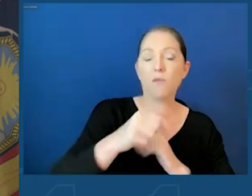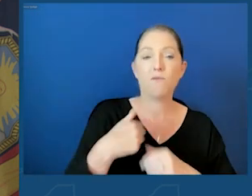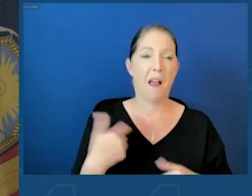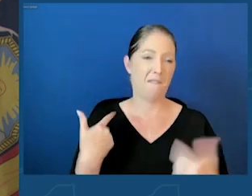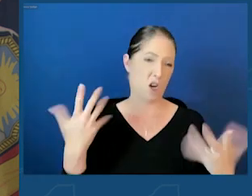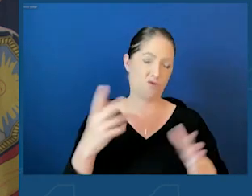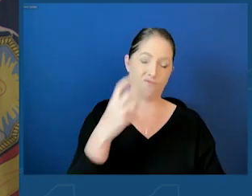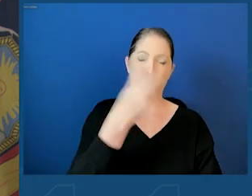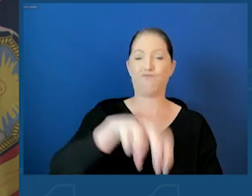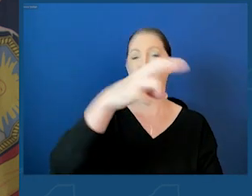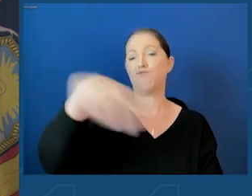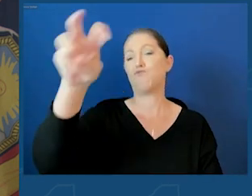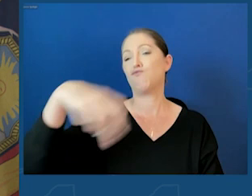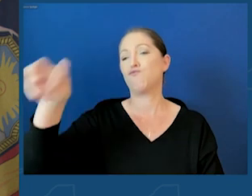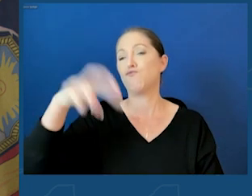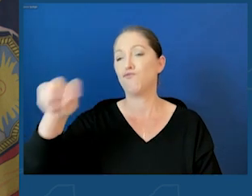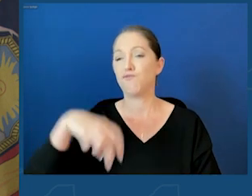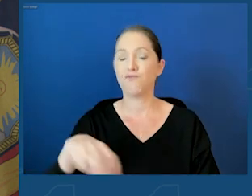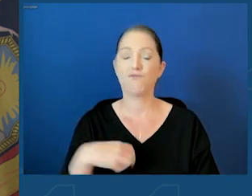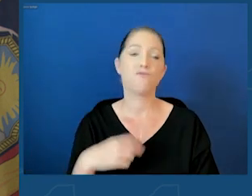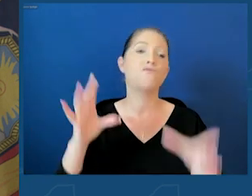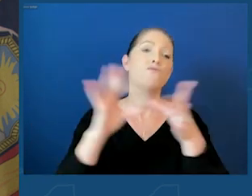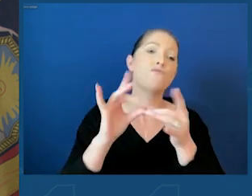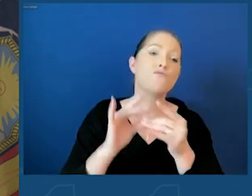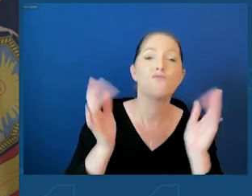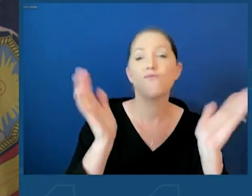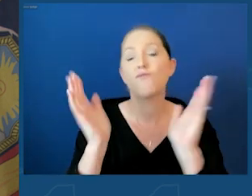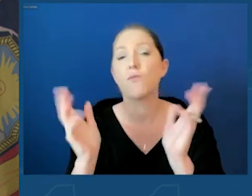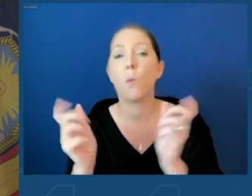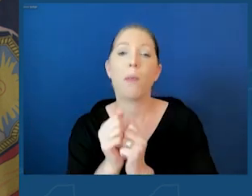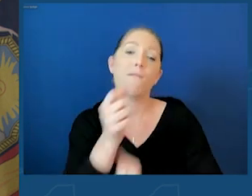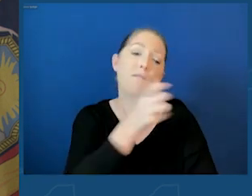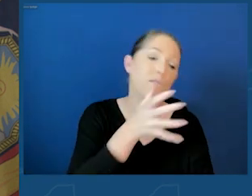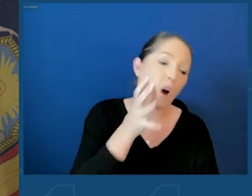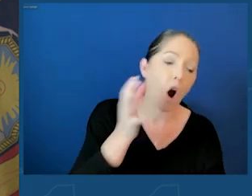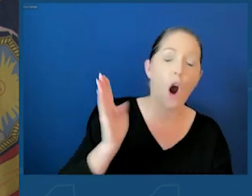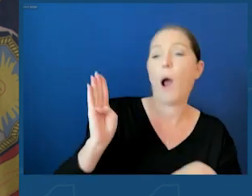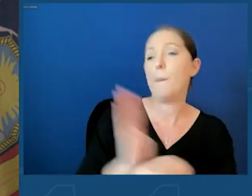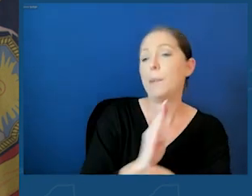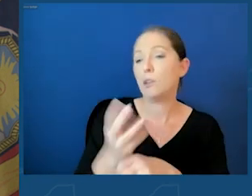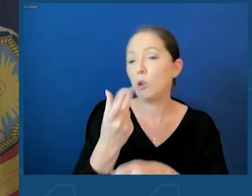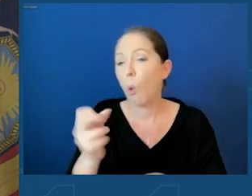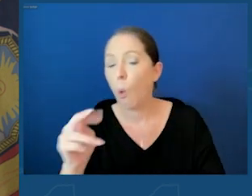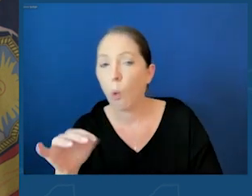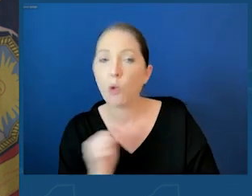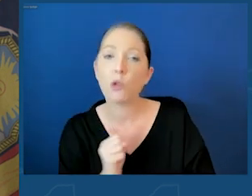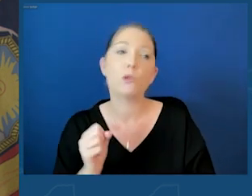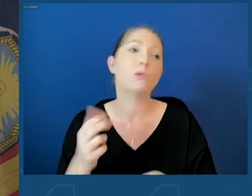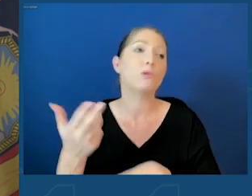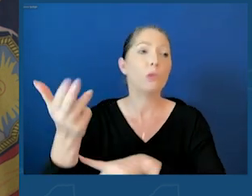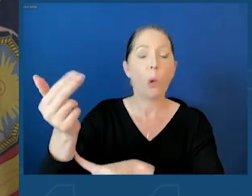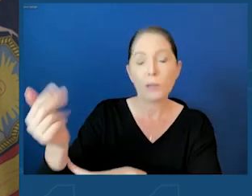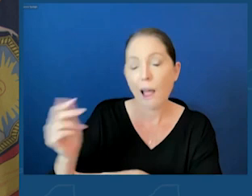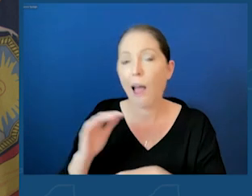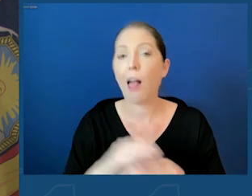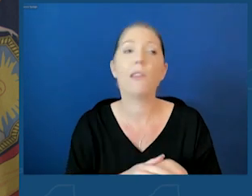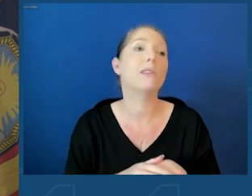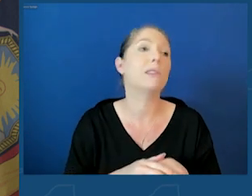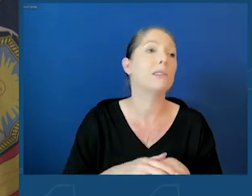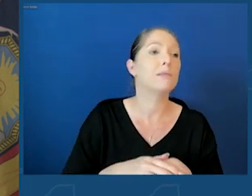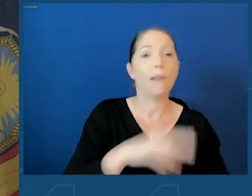on farms and businesses and hotel owners and restaurant owners and nursing home owners and hospital